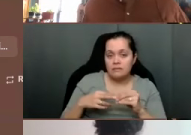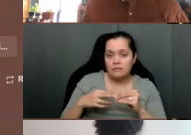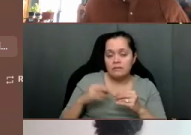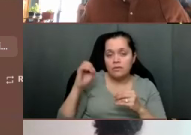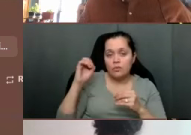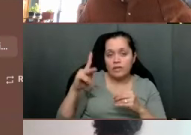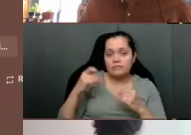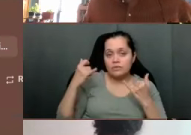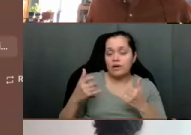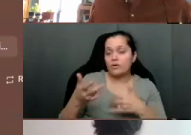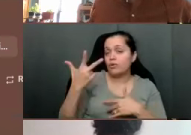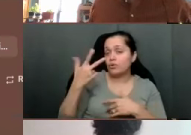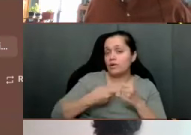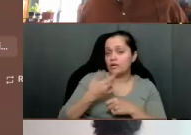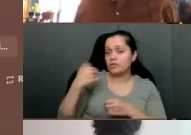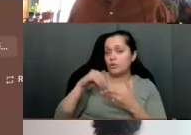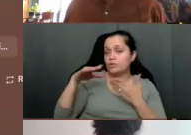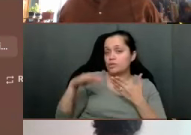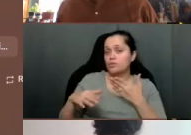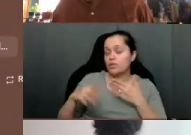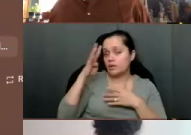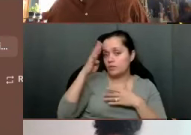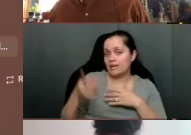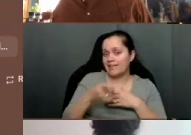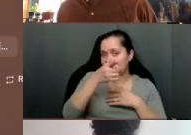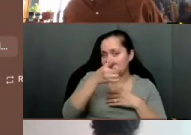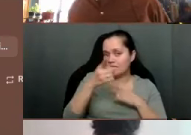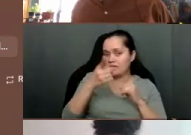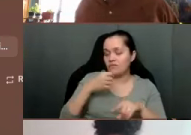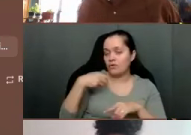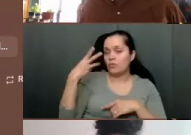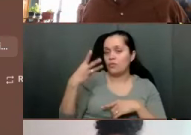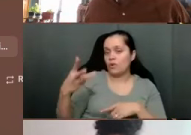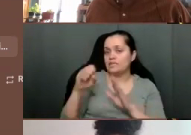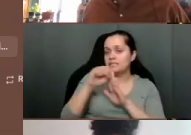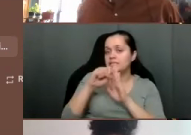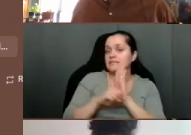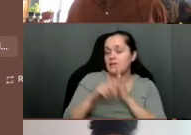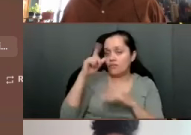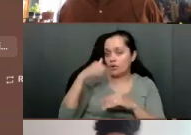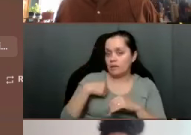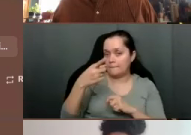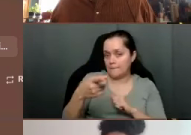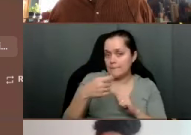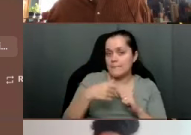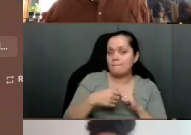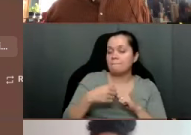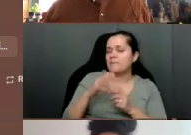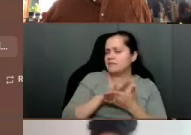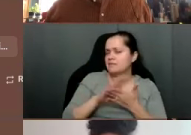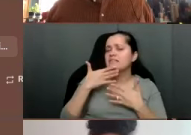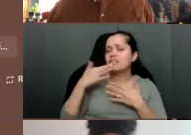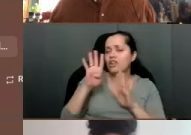Okay, so 3 years ago, a student created this one for Washington State for me. She's got a nice